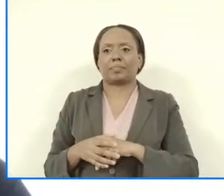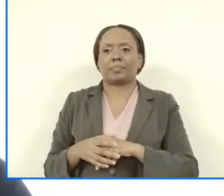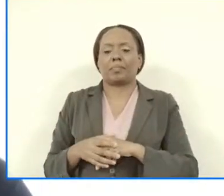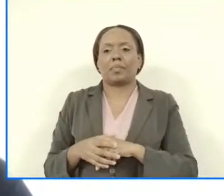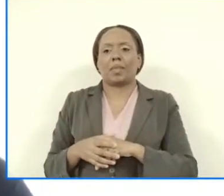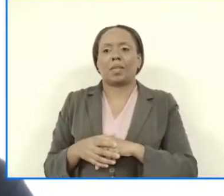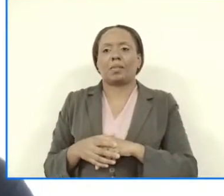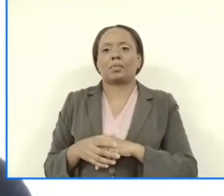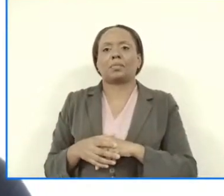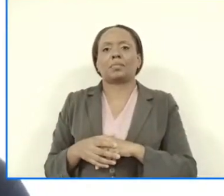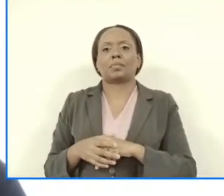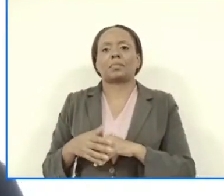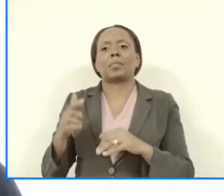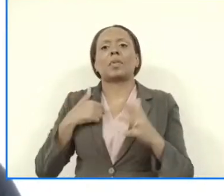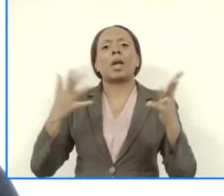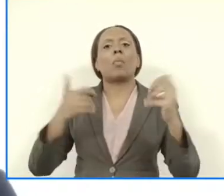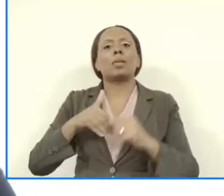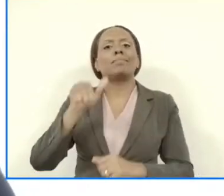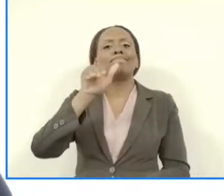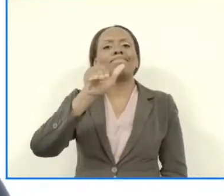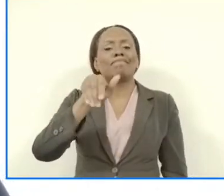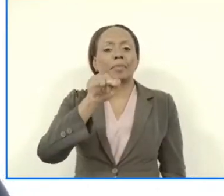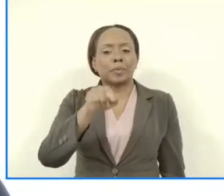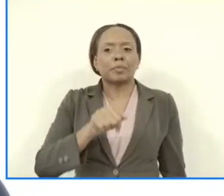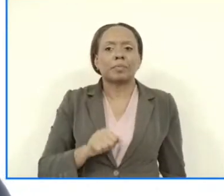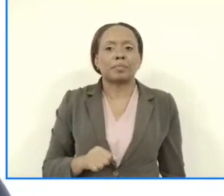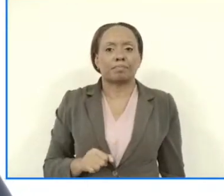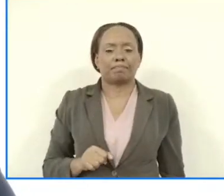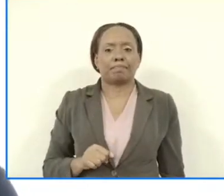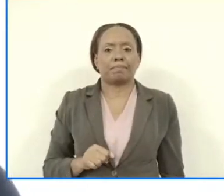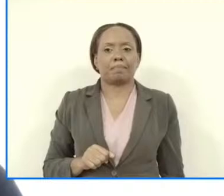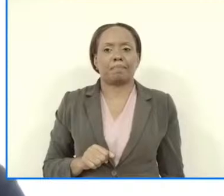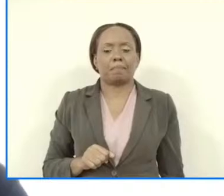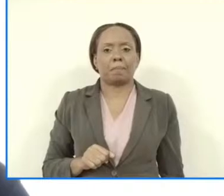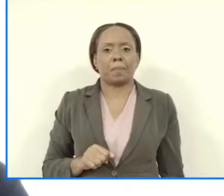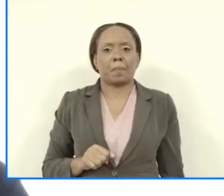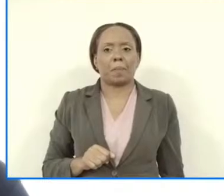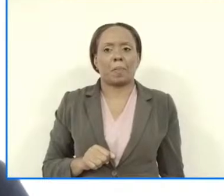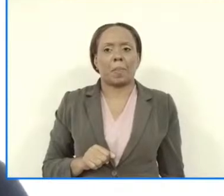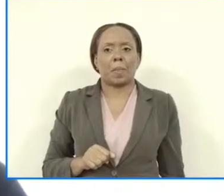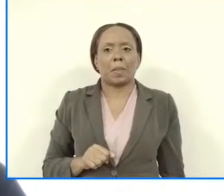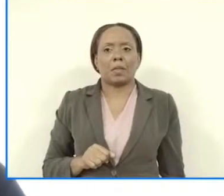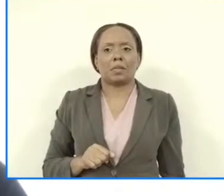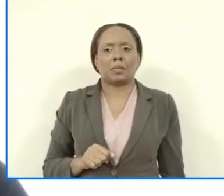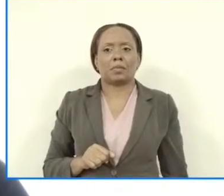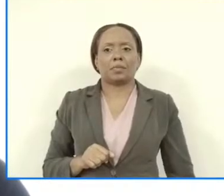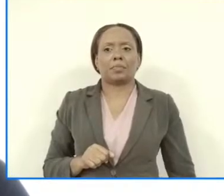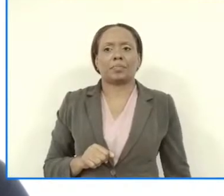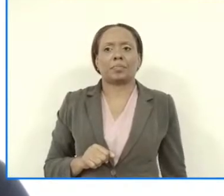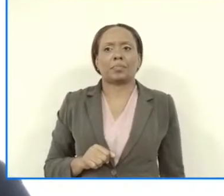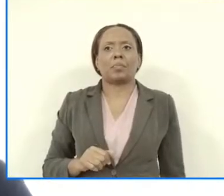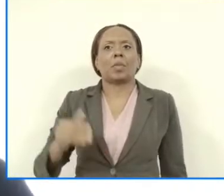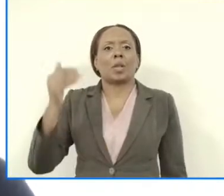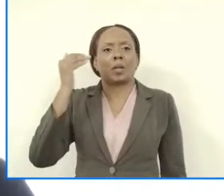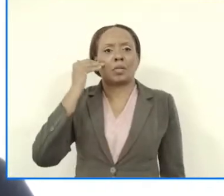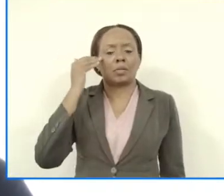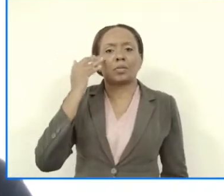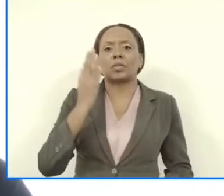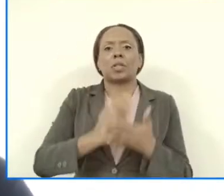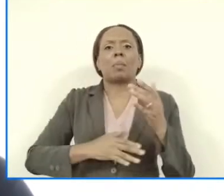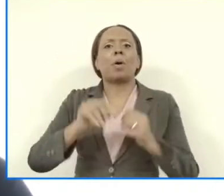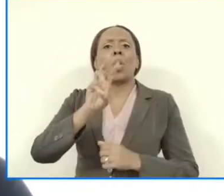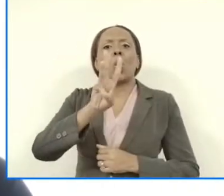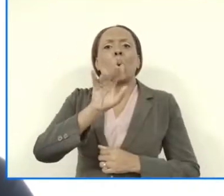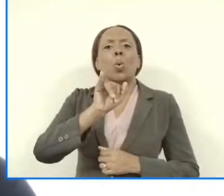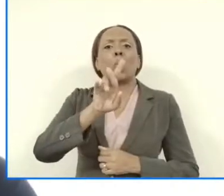safety issues that I wanted to remind the public about. One is that as we energize homes and businesses, there's risk associated with down